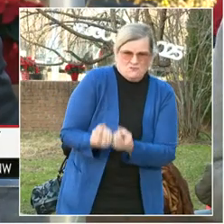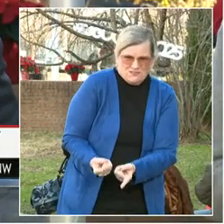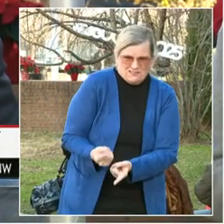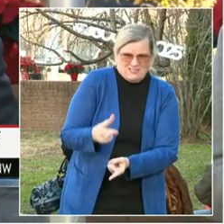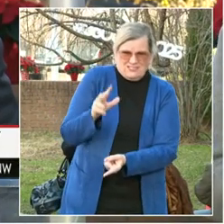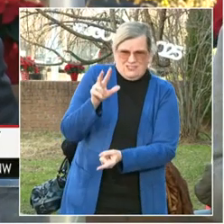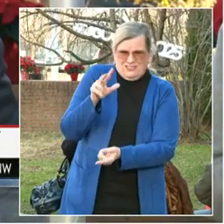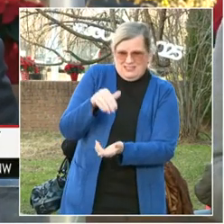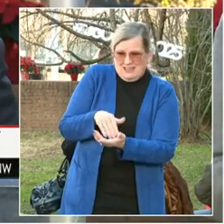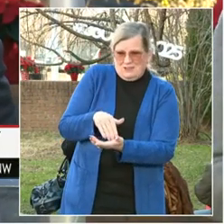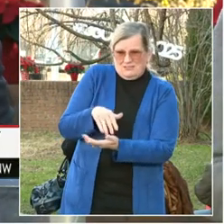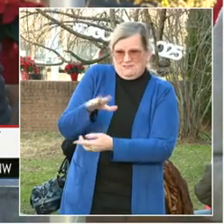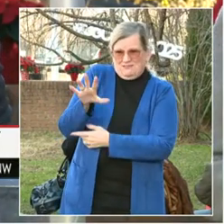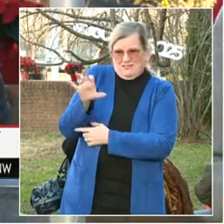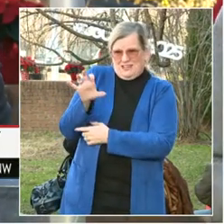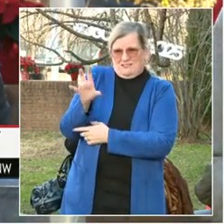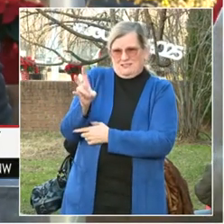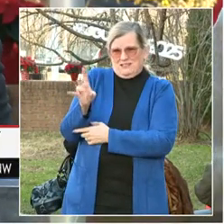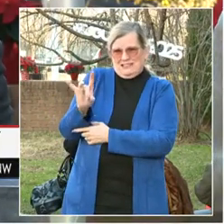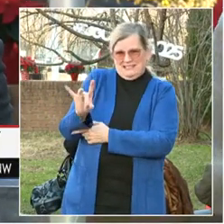3,578 units of affordable housing.